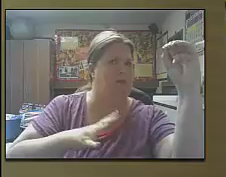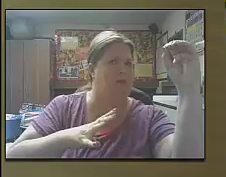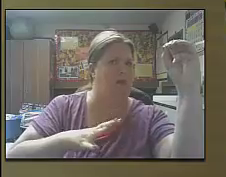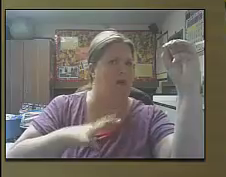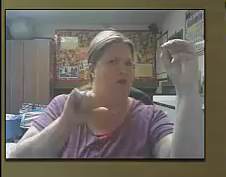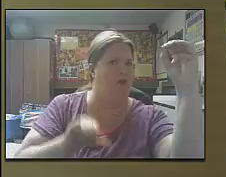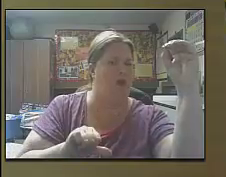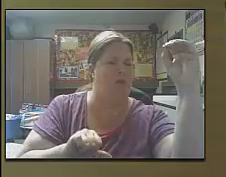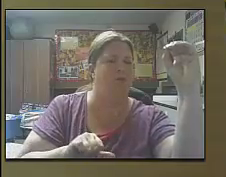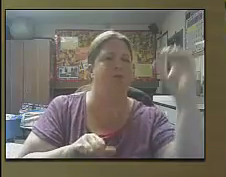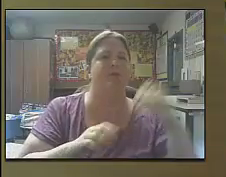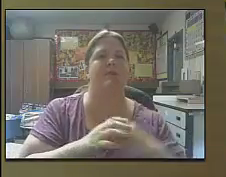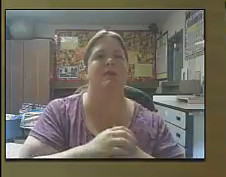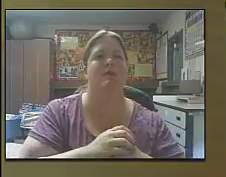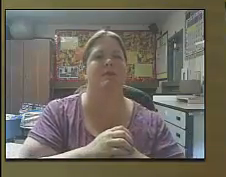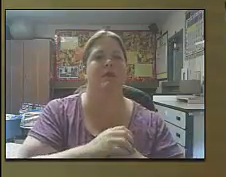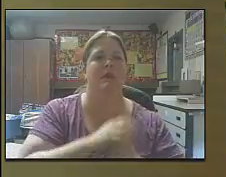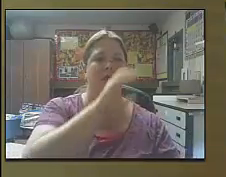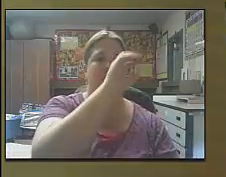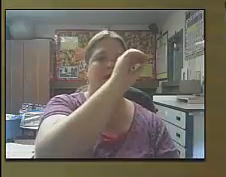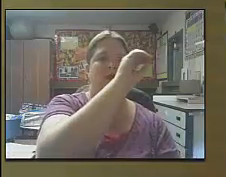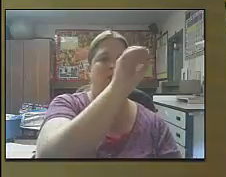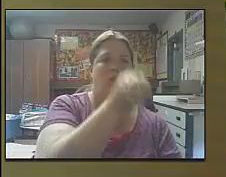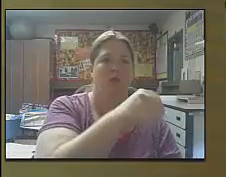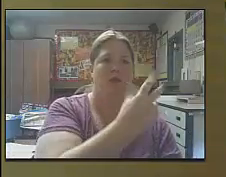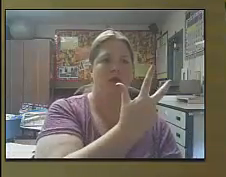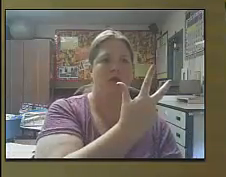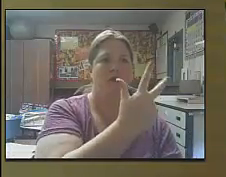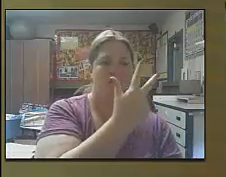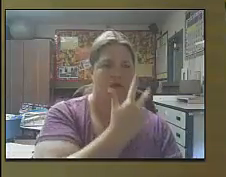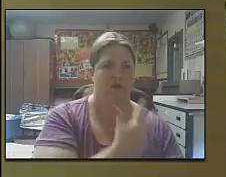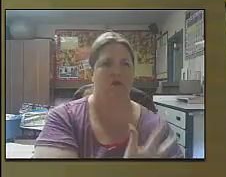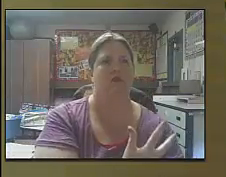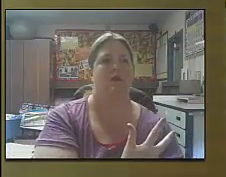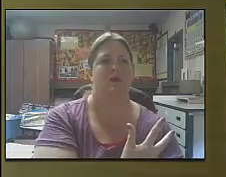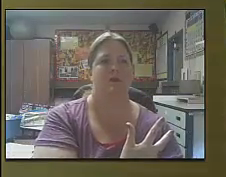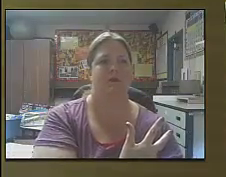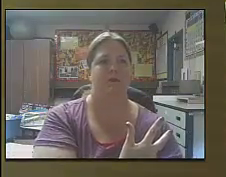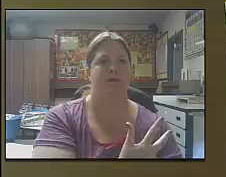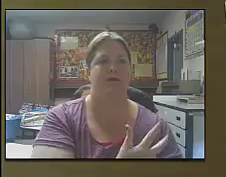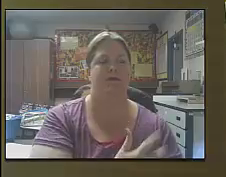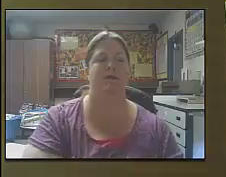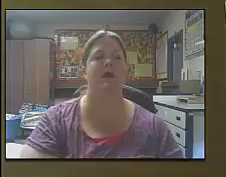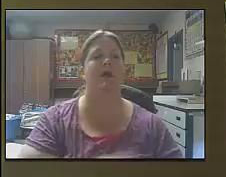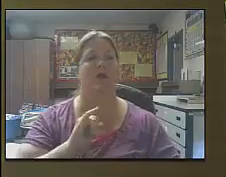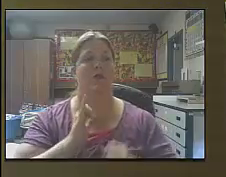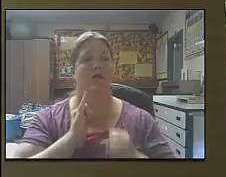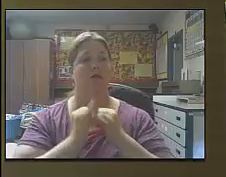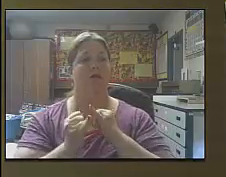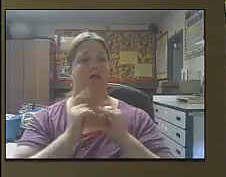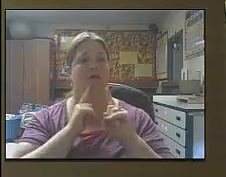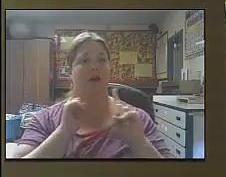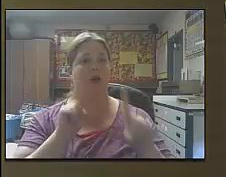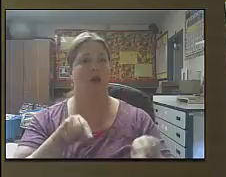fine. Regardless, 0 plus 3 is 3. There's your final